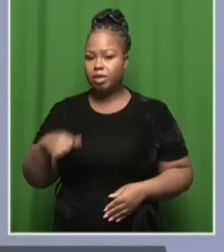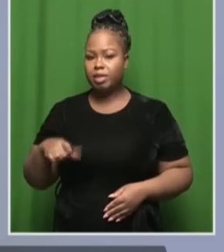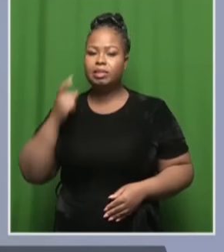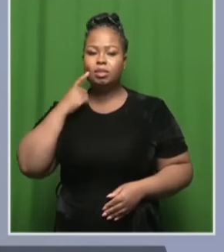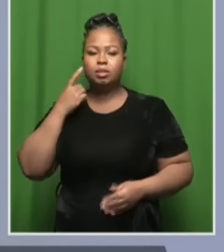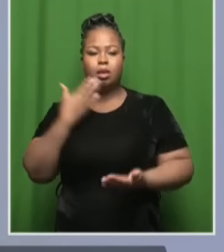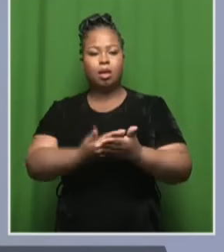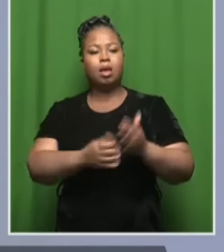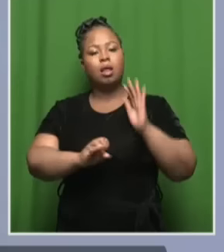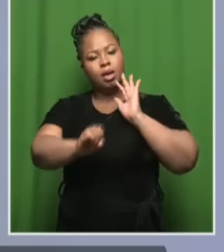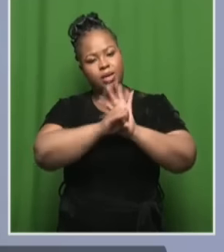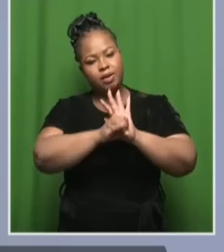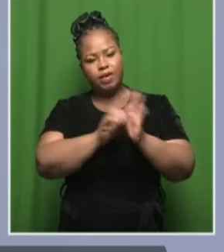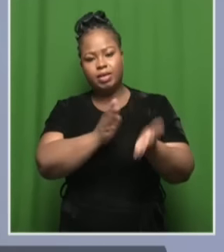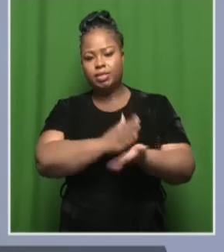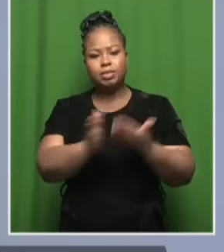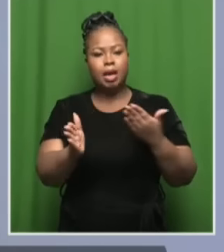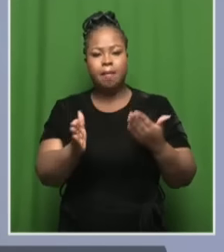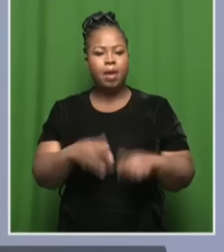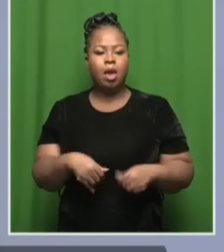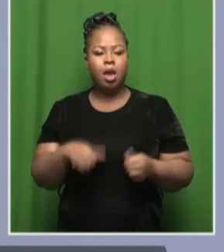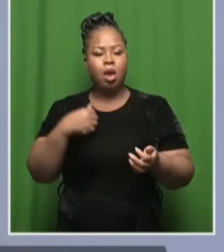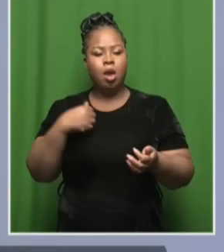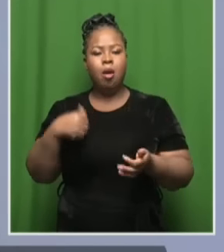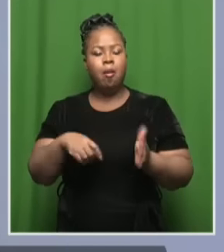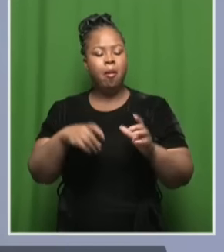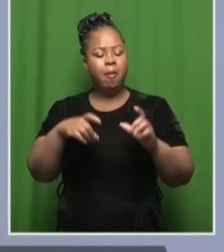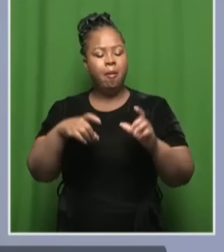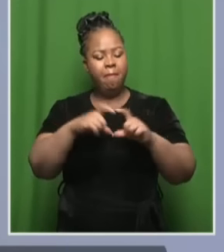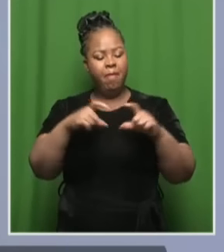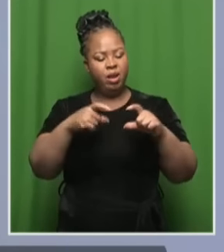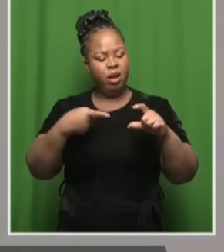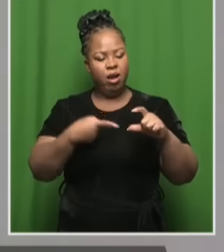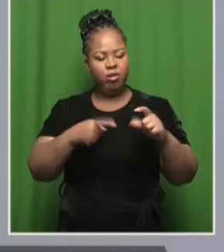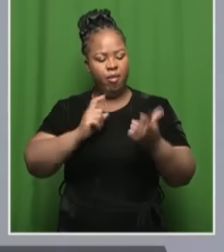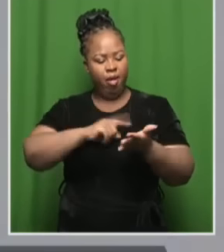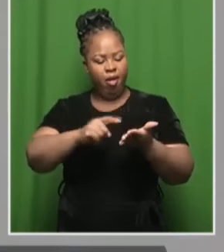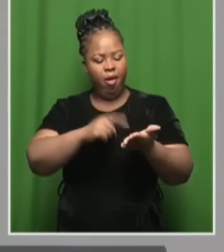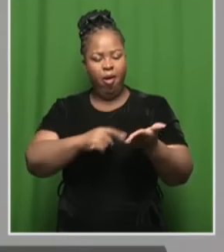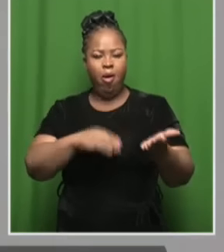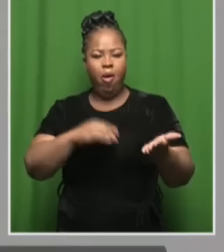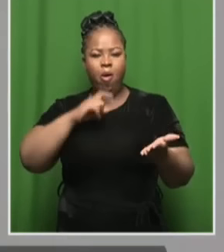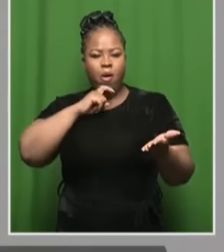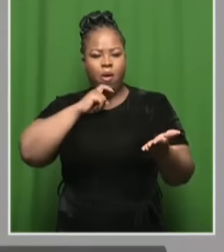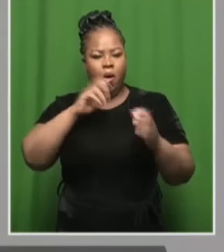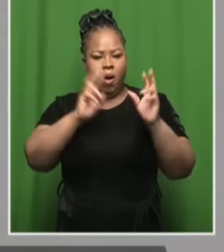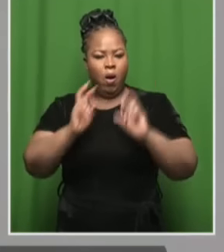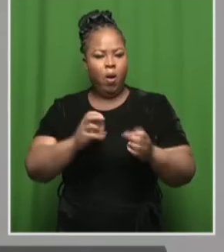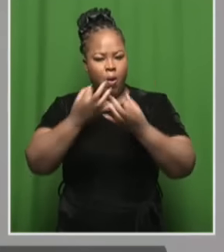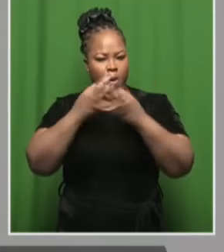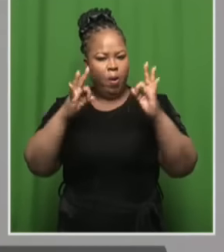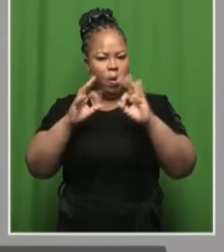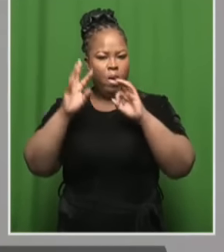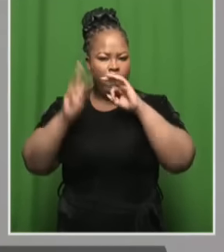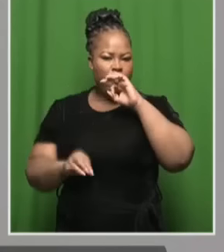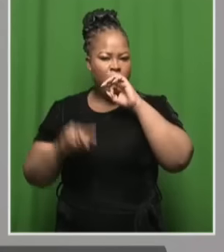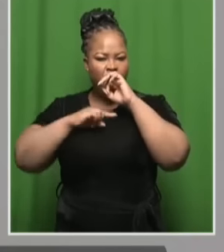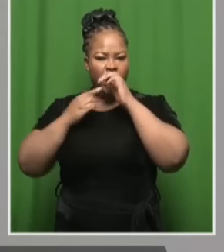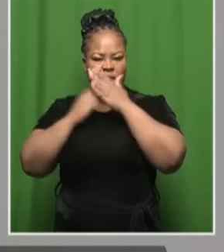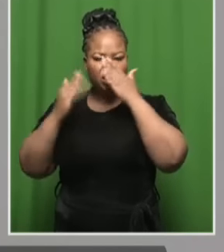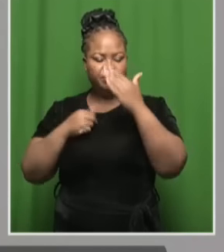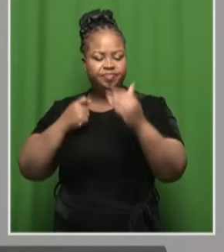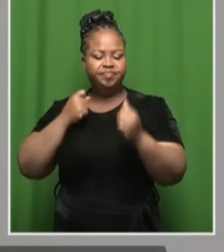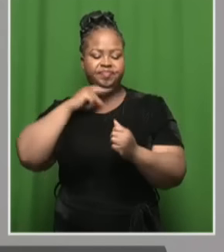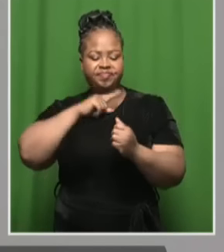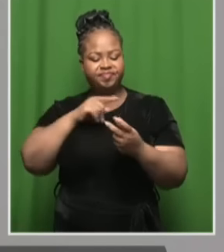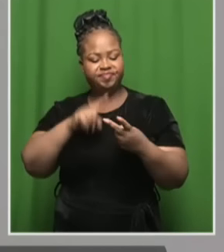identify meters that are basically non-vending or for one reason or another, including bypassing, including duplicates, including faulty meters. And I